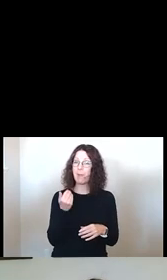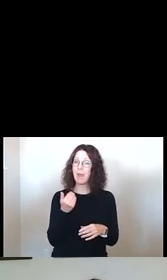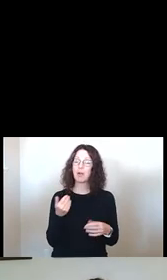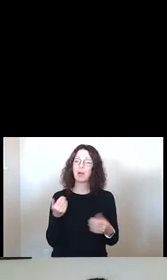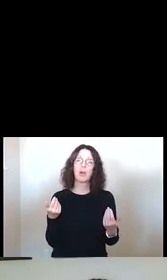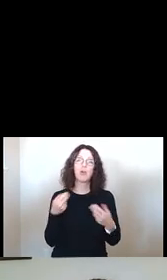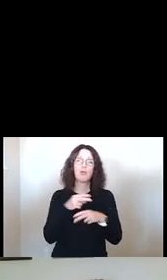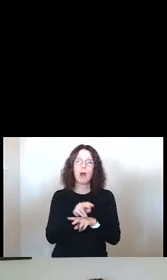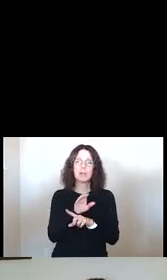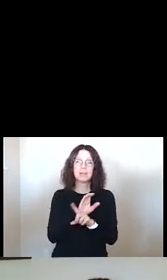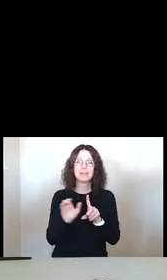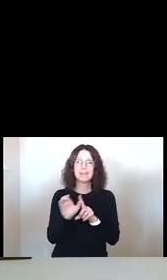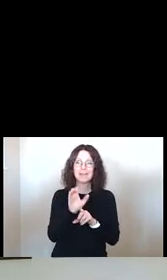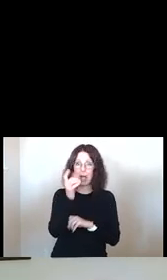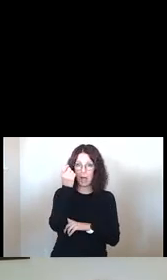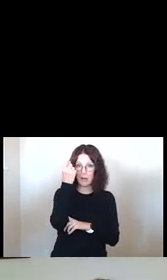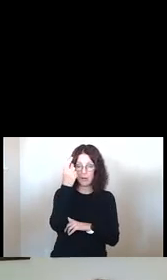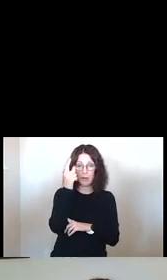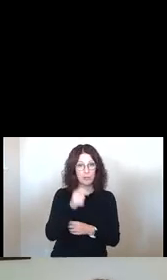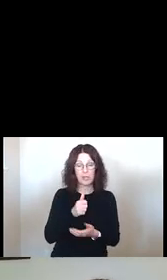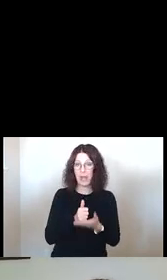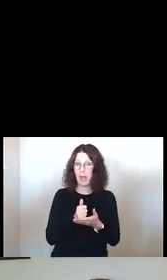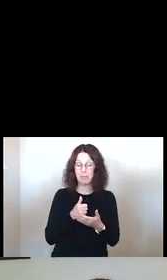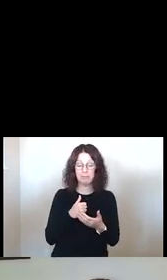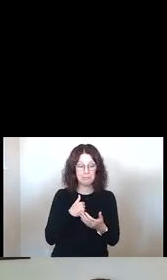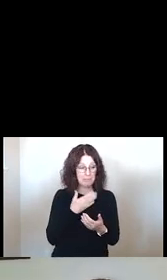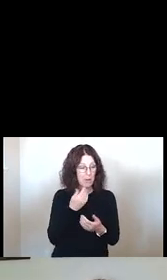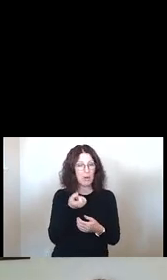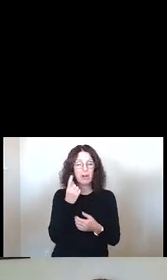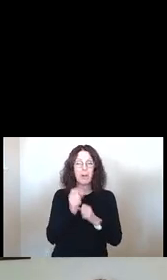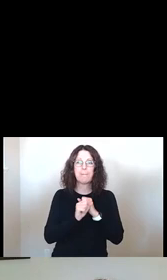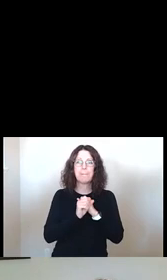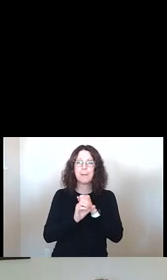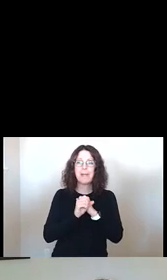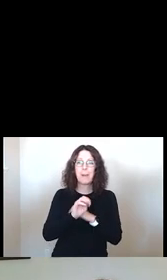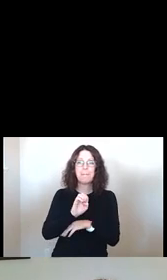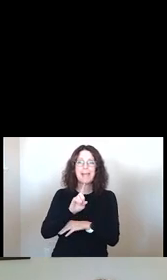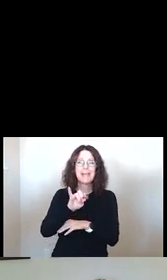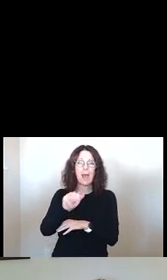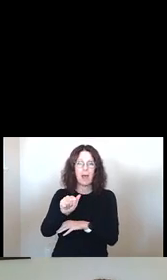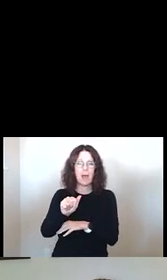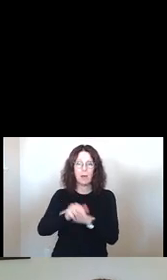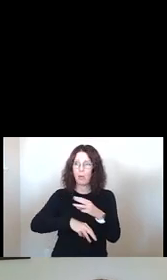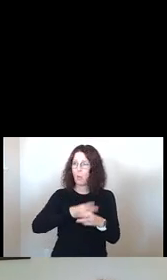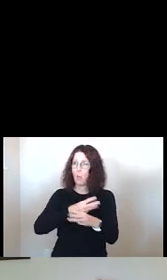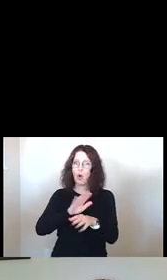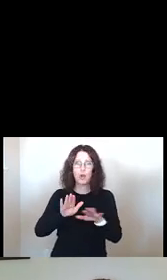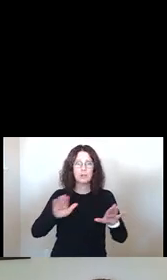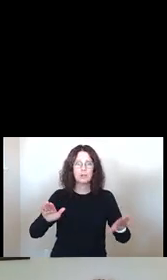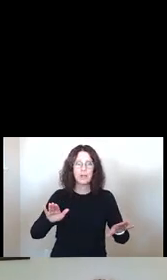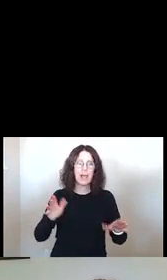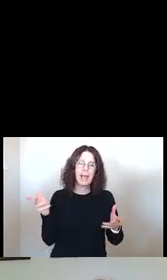to understand media and things that are going on in the world around you. And they give you skills in social analysis and